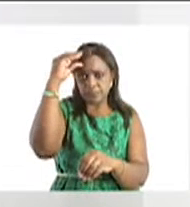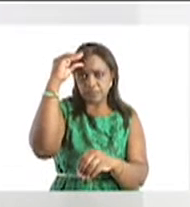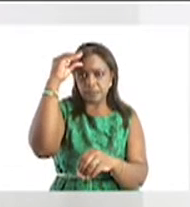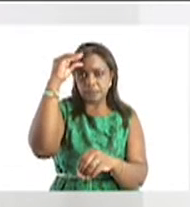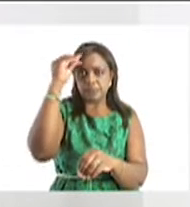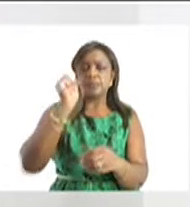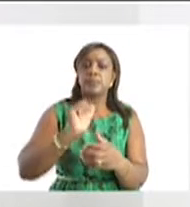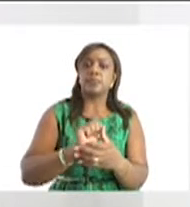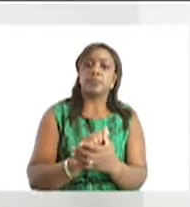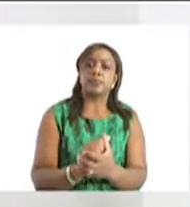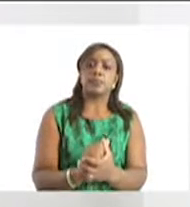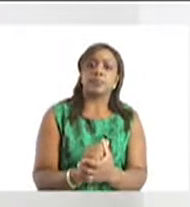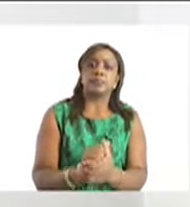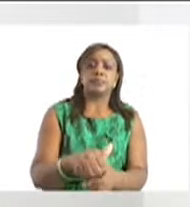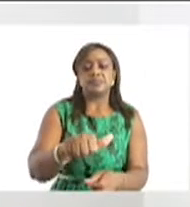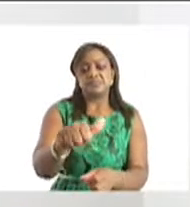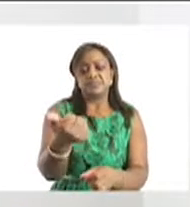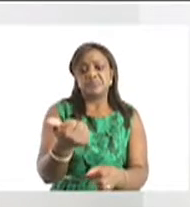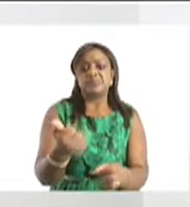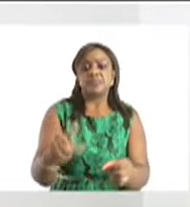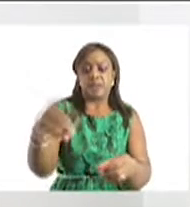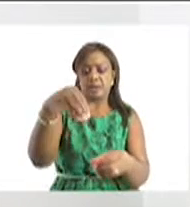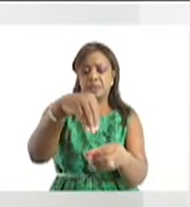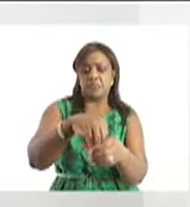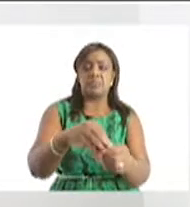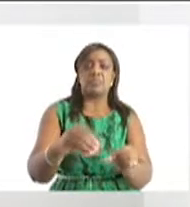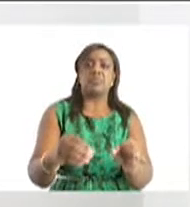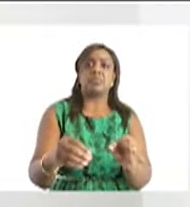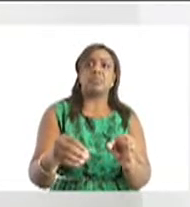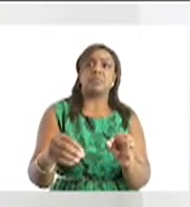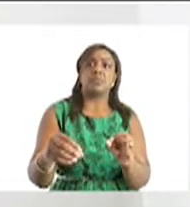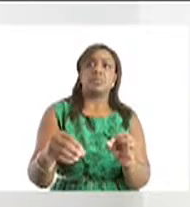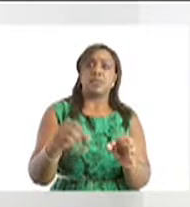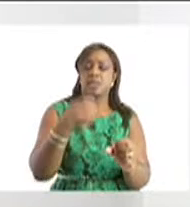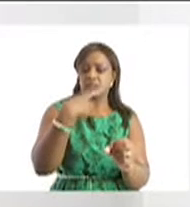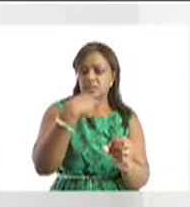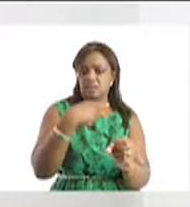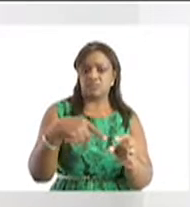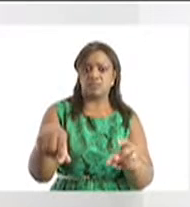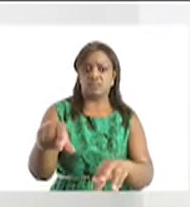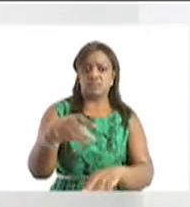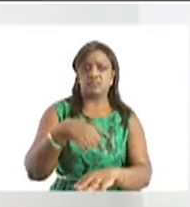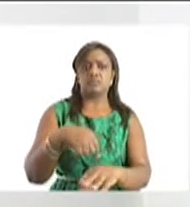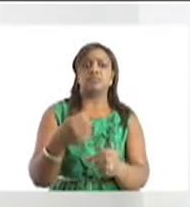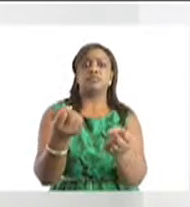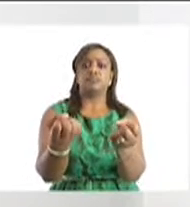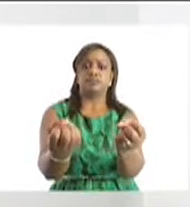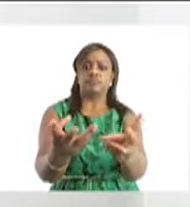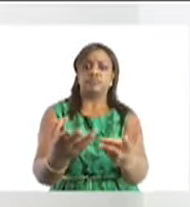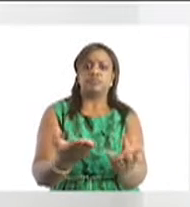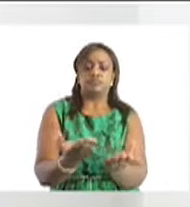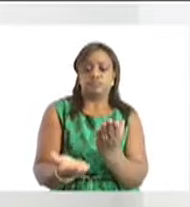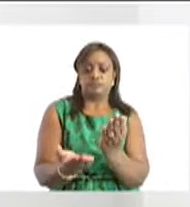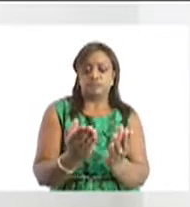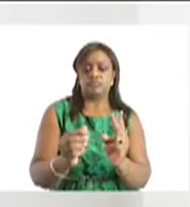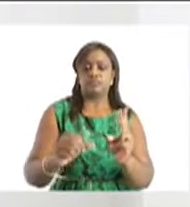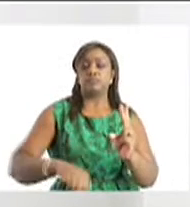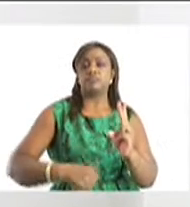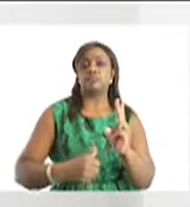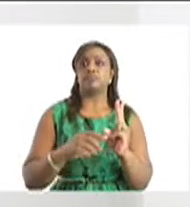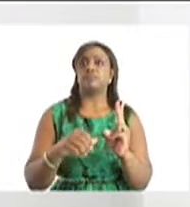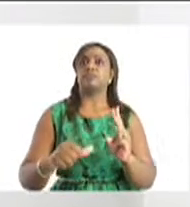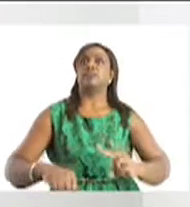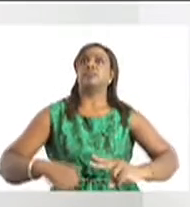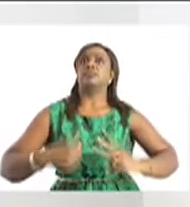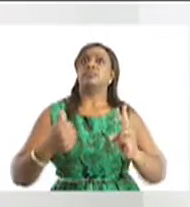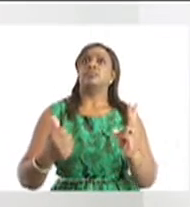the nurses, and everybody that basically gives service that have to do with your health.